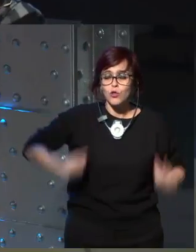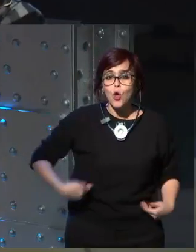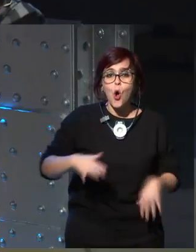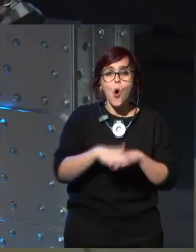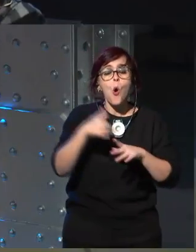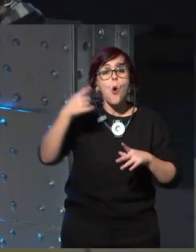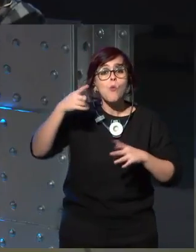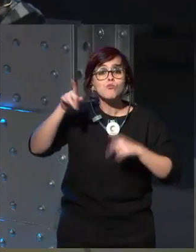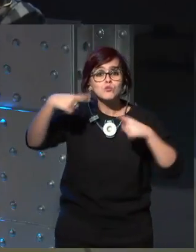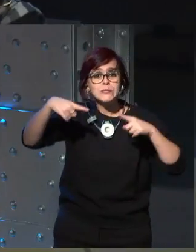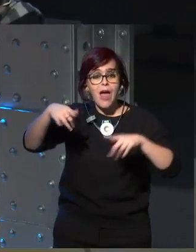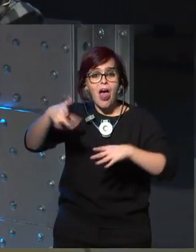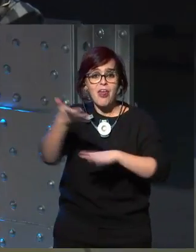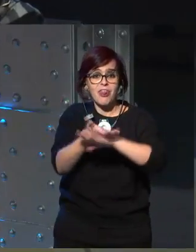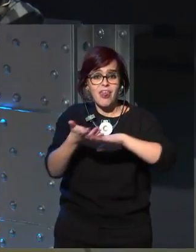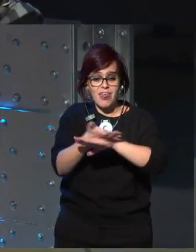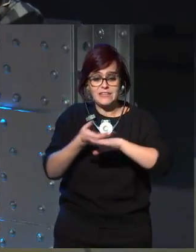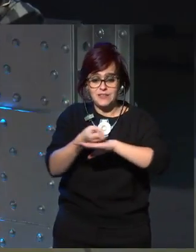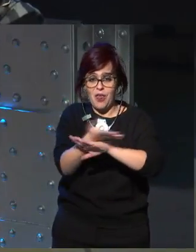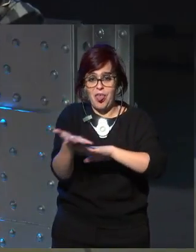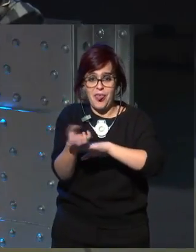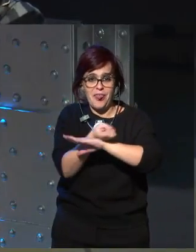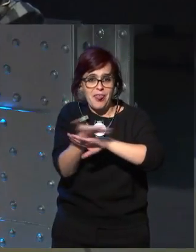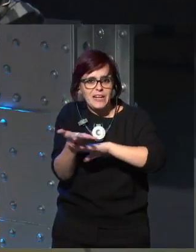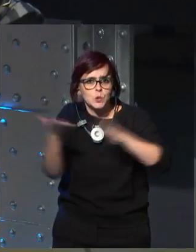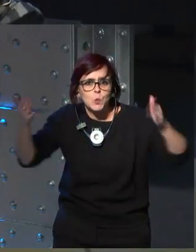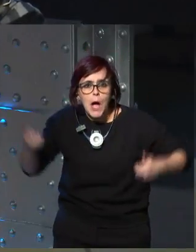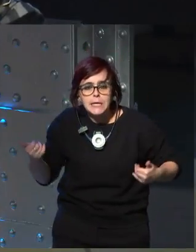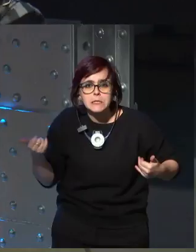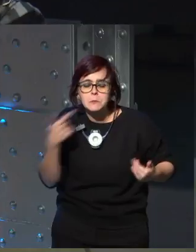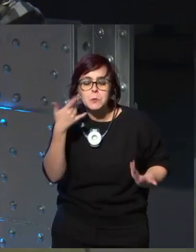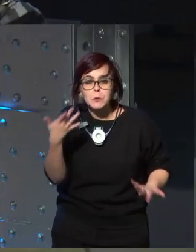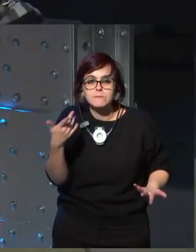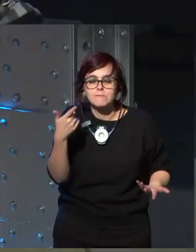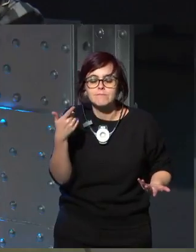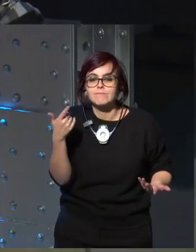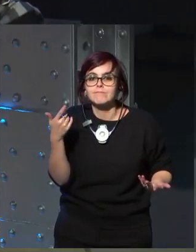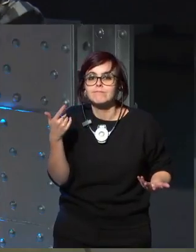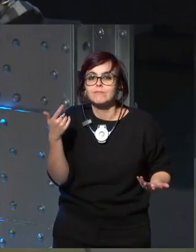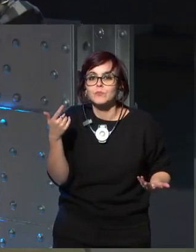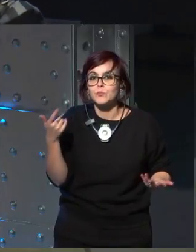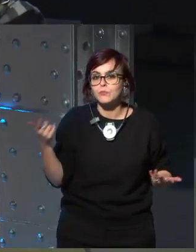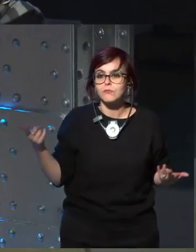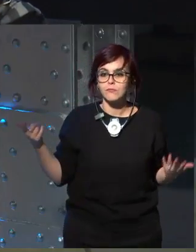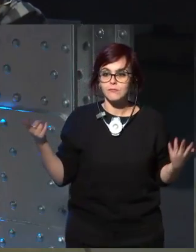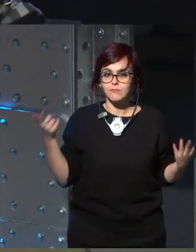I don't have music on CDs. I don't listen to CDs. Do you remember what it was? Which musician said that?